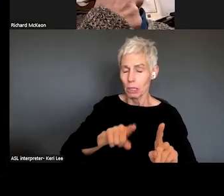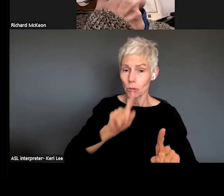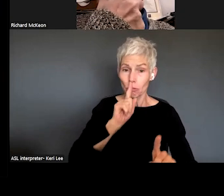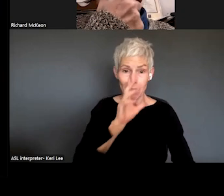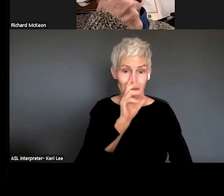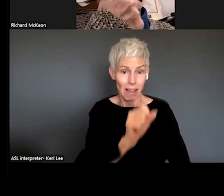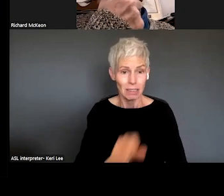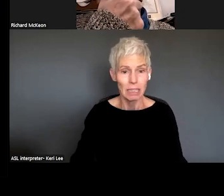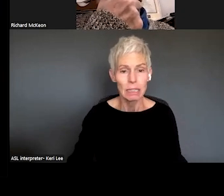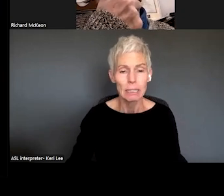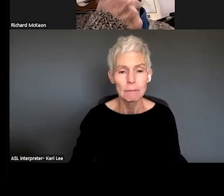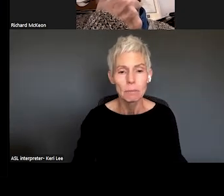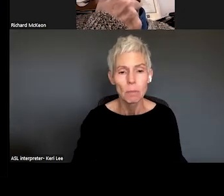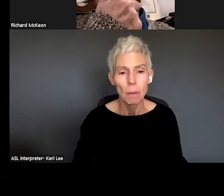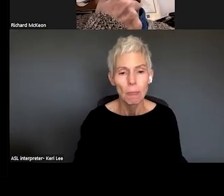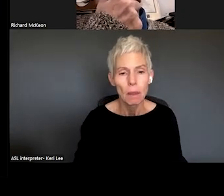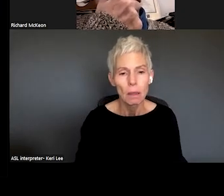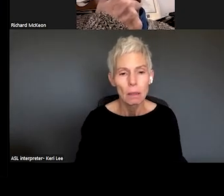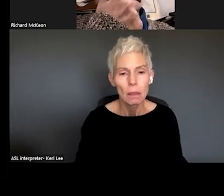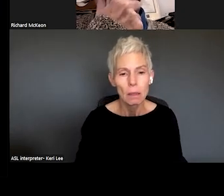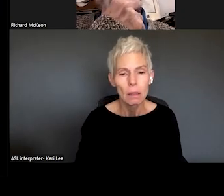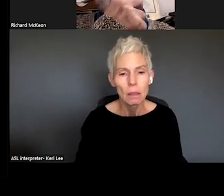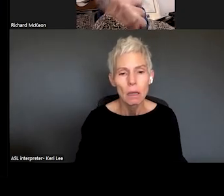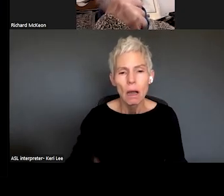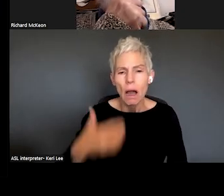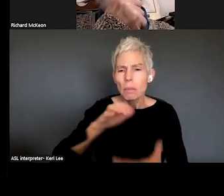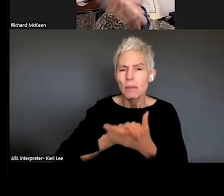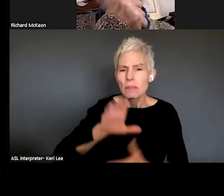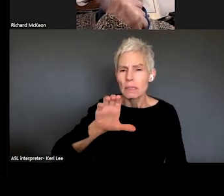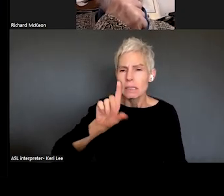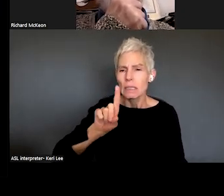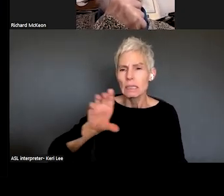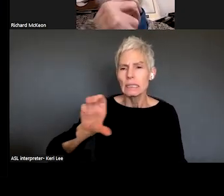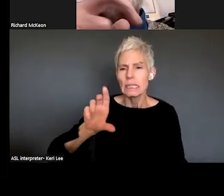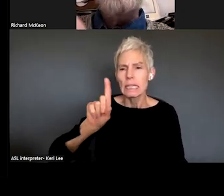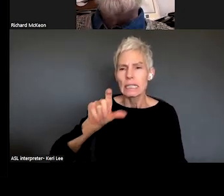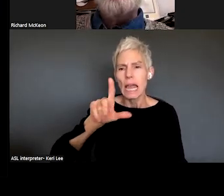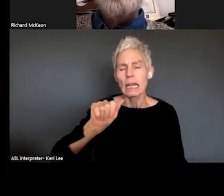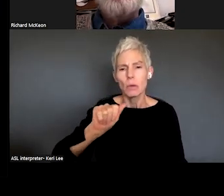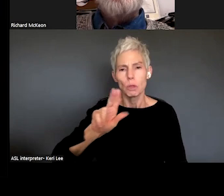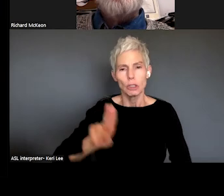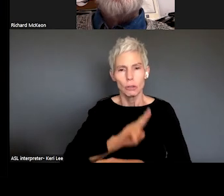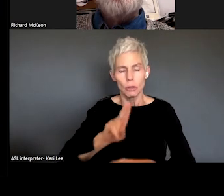And this was, I believe, CDC data that was used for the answer to the question.